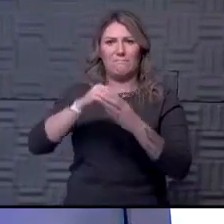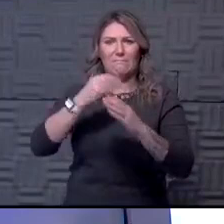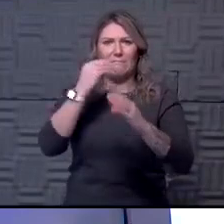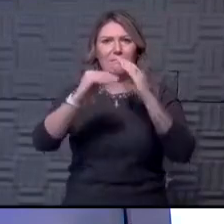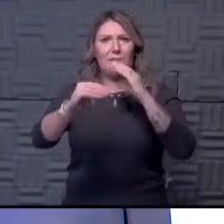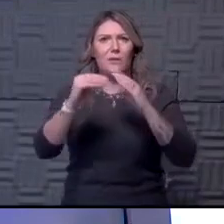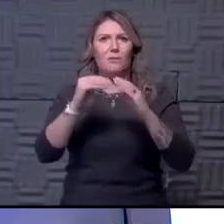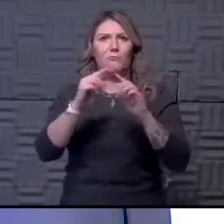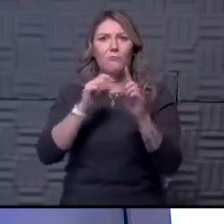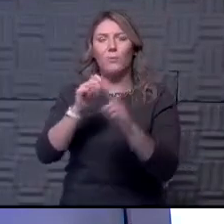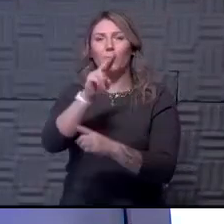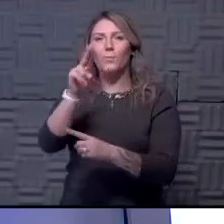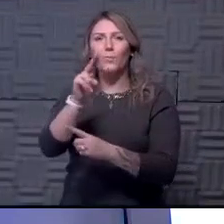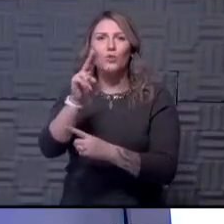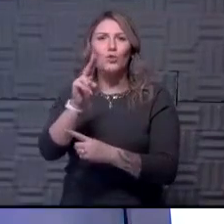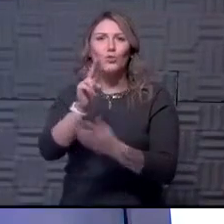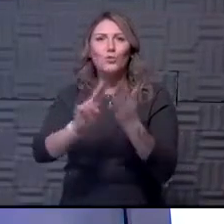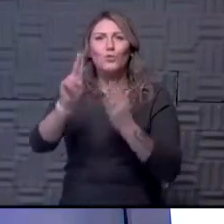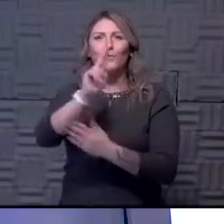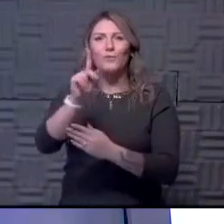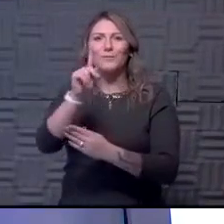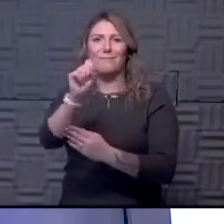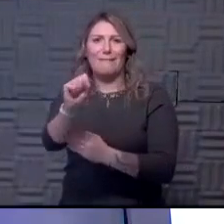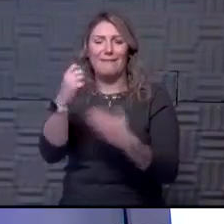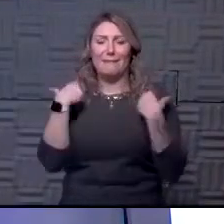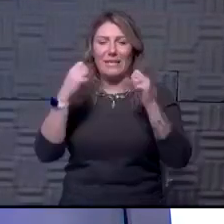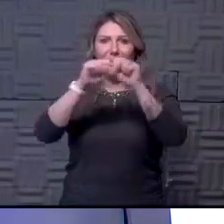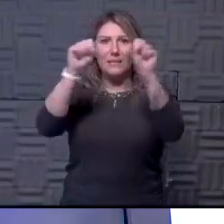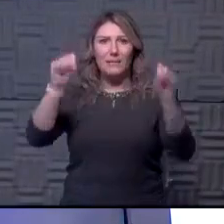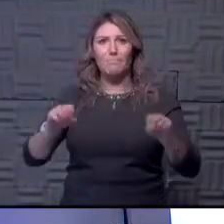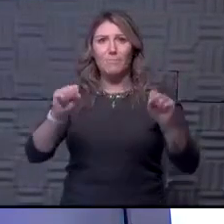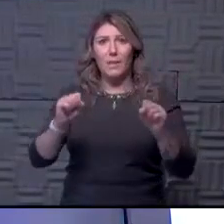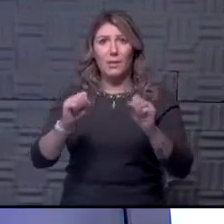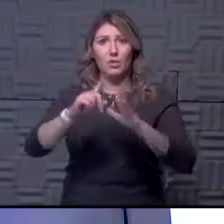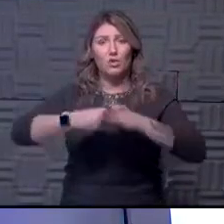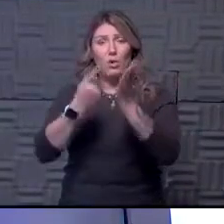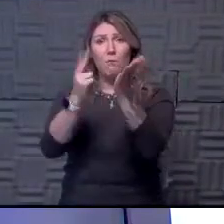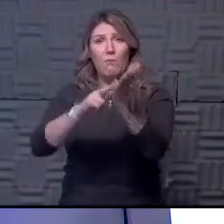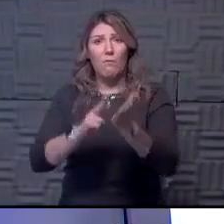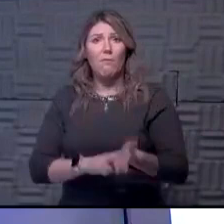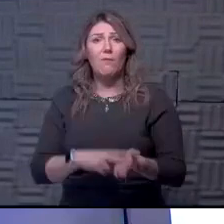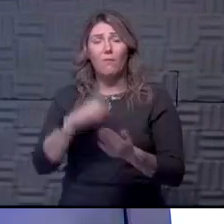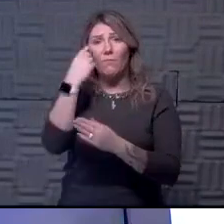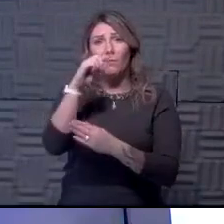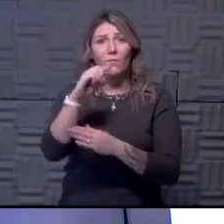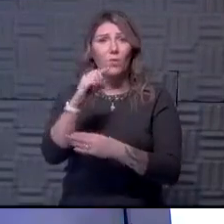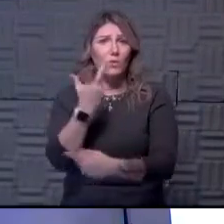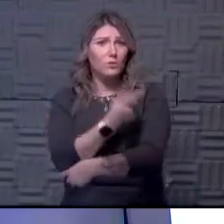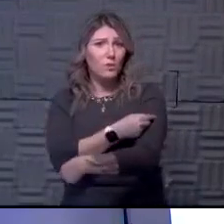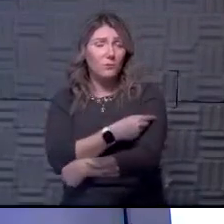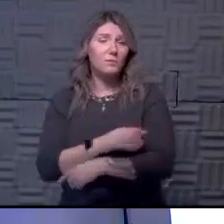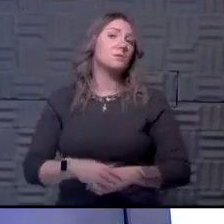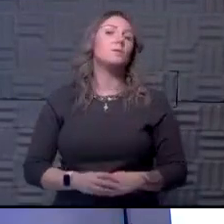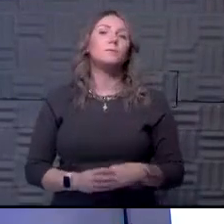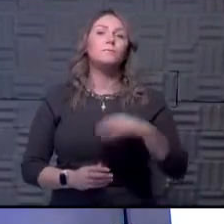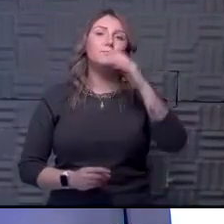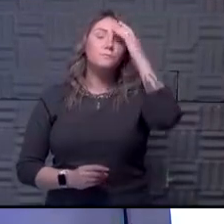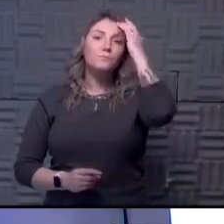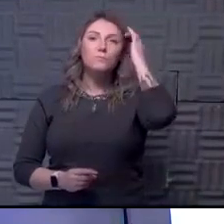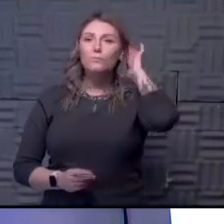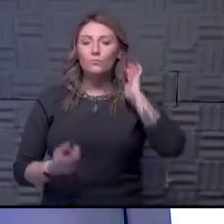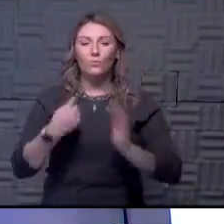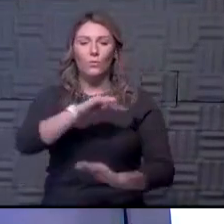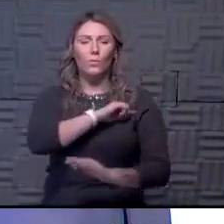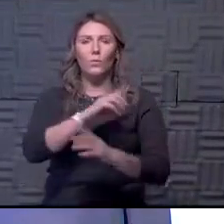the University of Kansas Health System saying that he could start signing up for shots. He said that we were